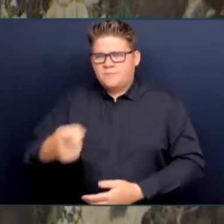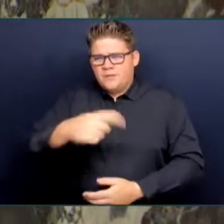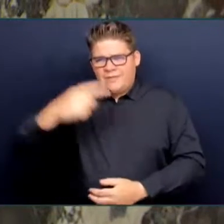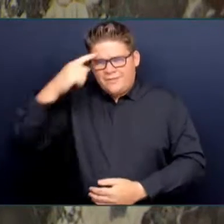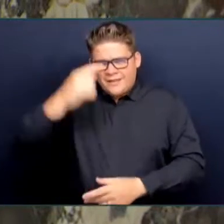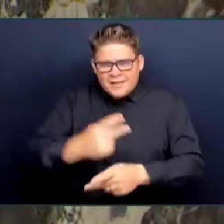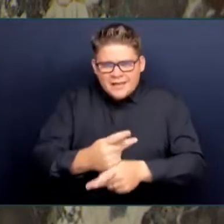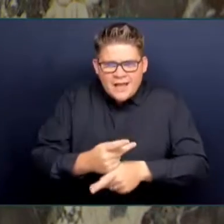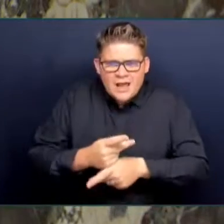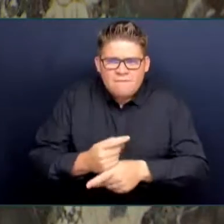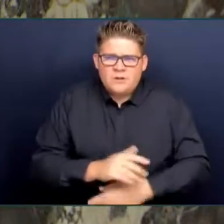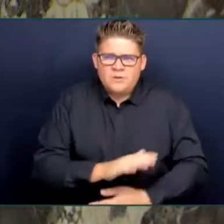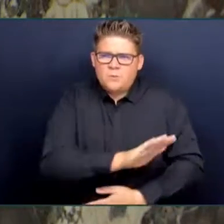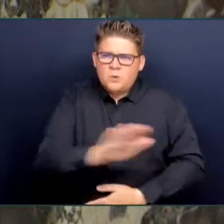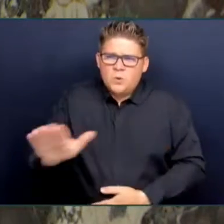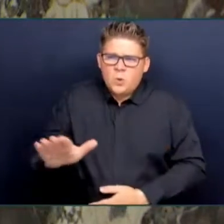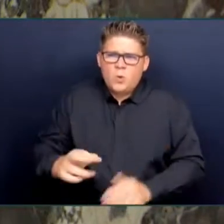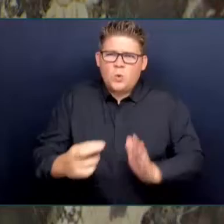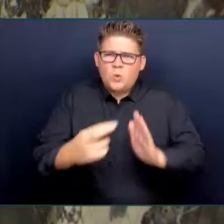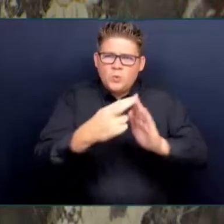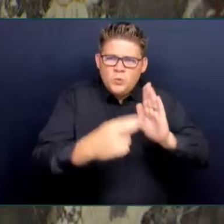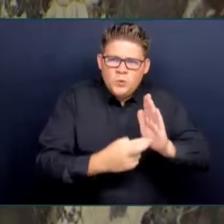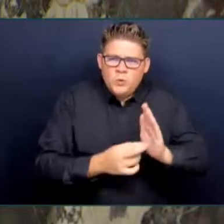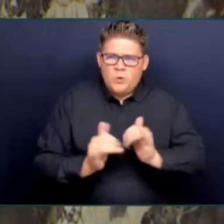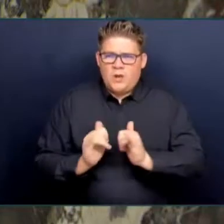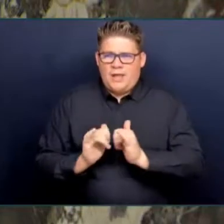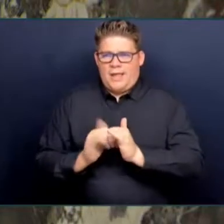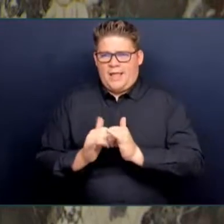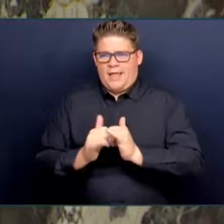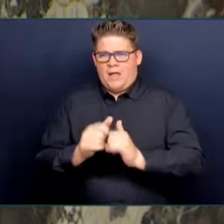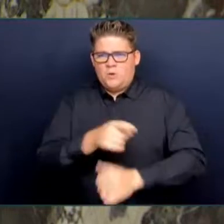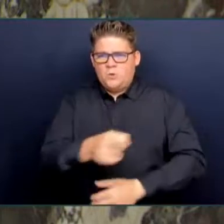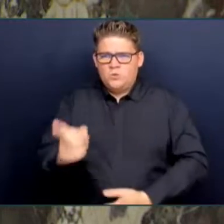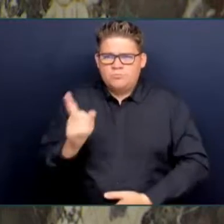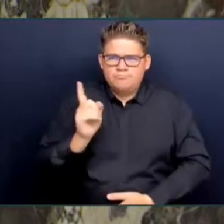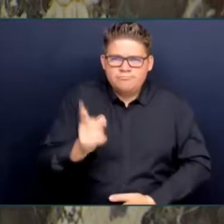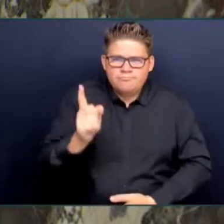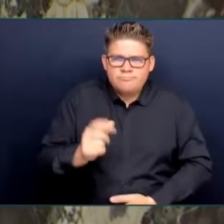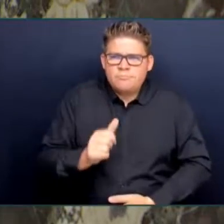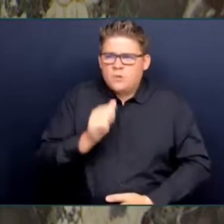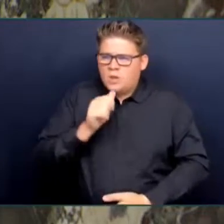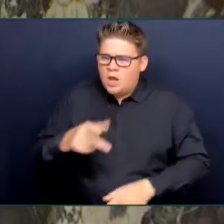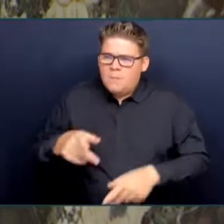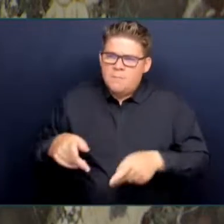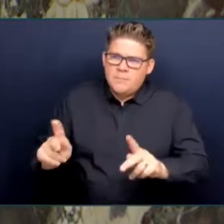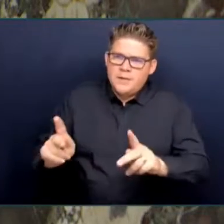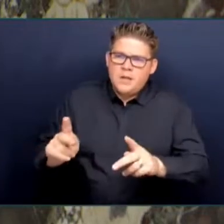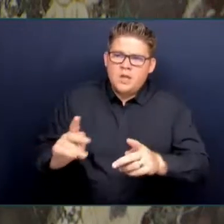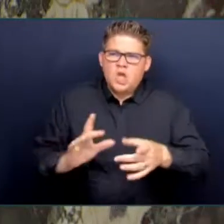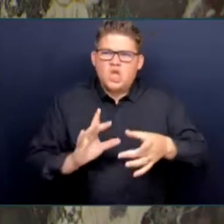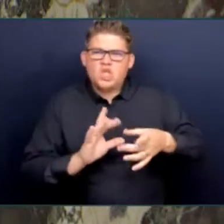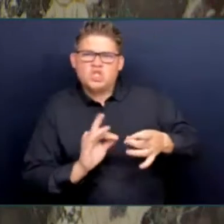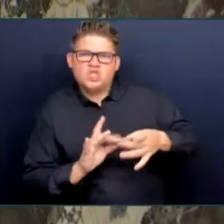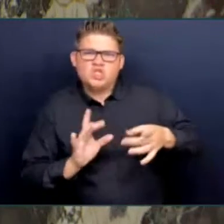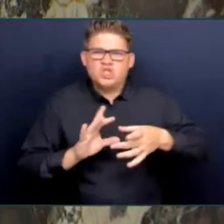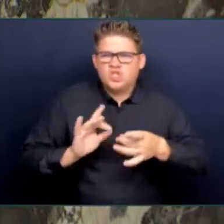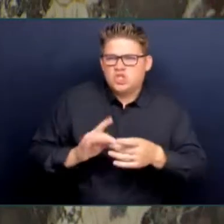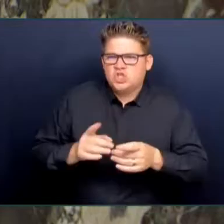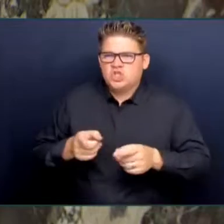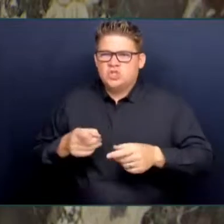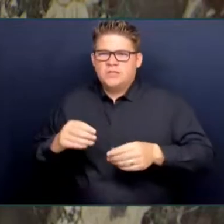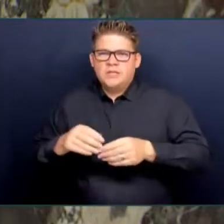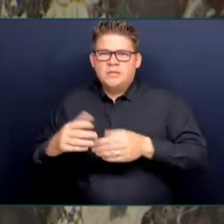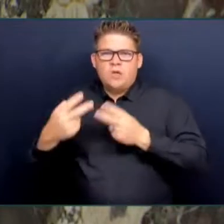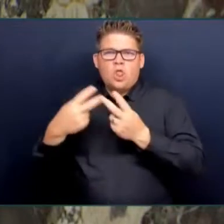if a player on your team commits sexual assault or domestic violence? We want to know, we need to know that there are no